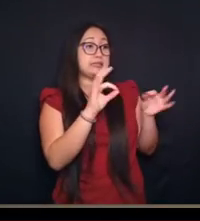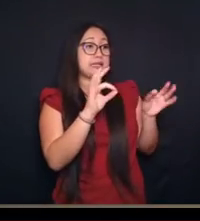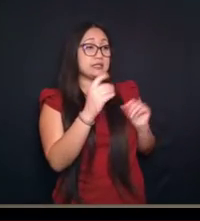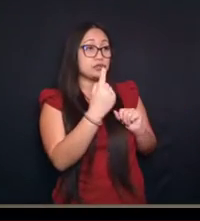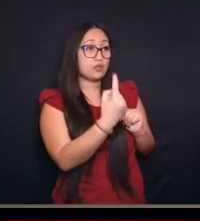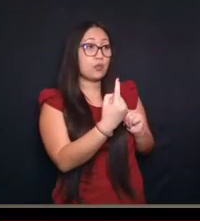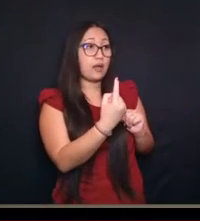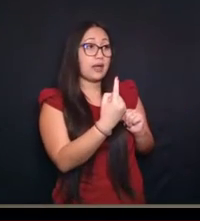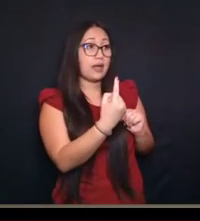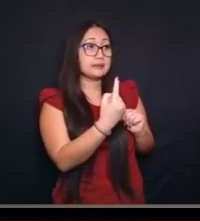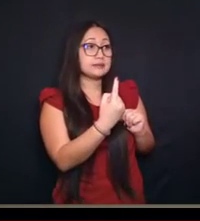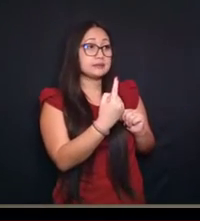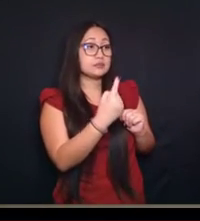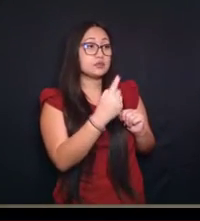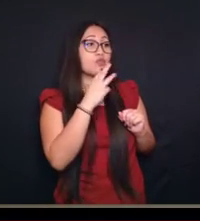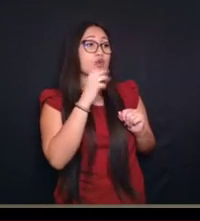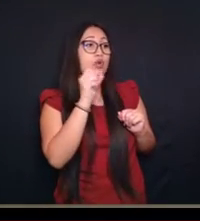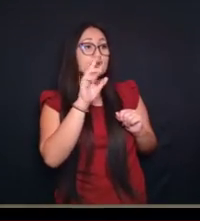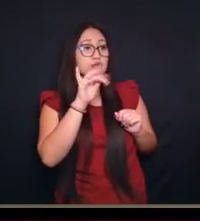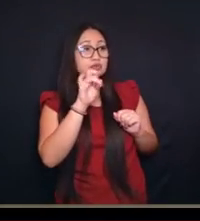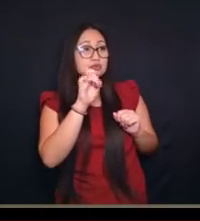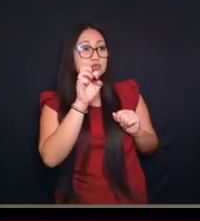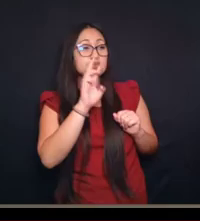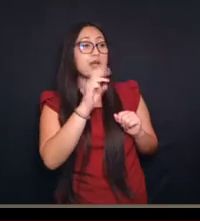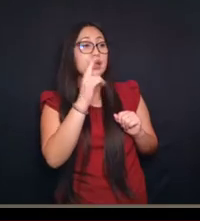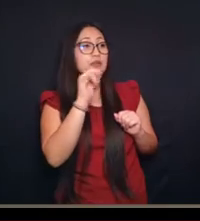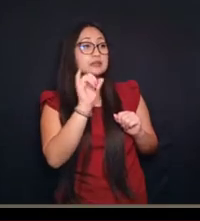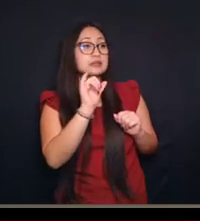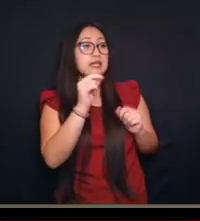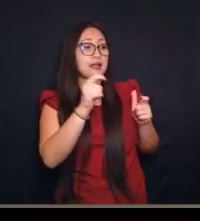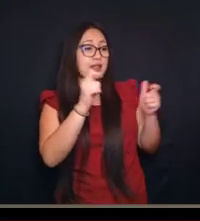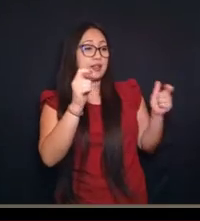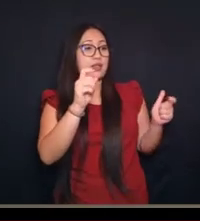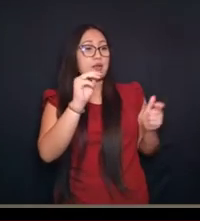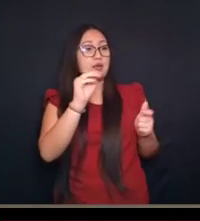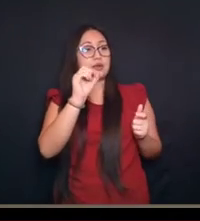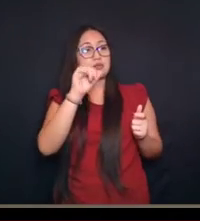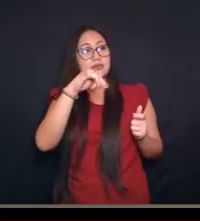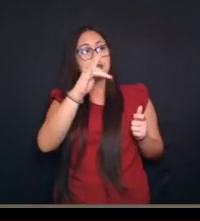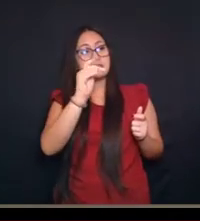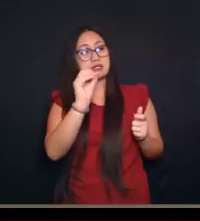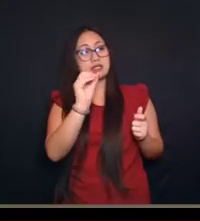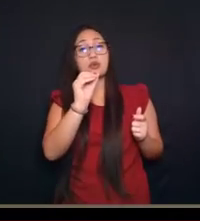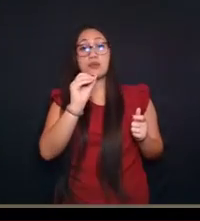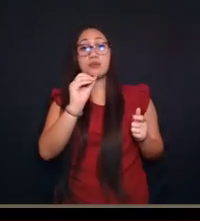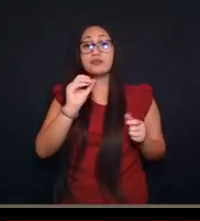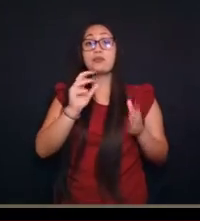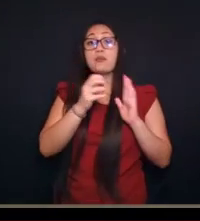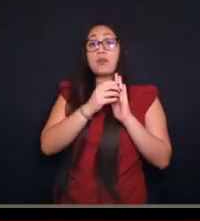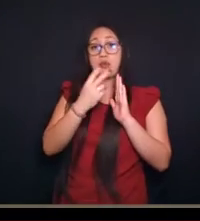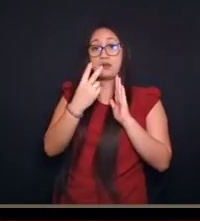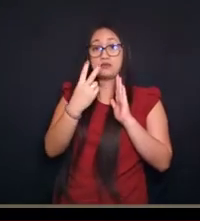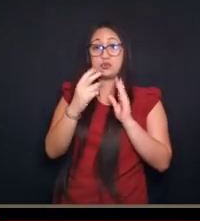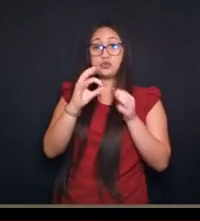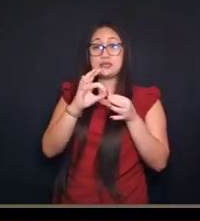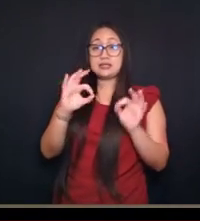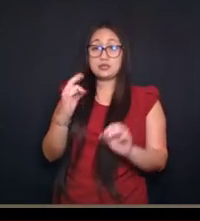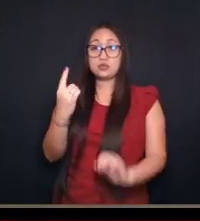looks like a large mosquito. Okay, so he said paragraph 2, sentence 1. And what is your answer